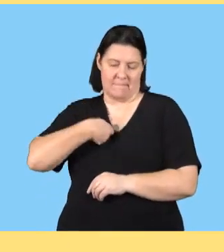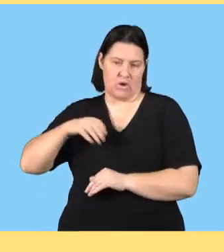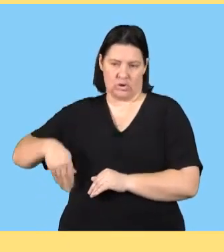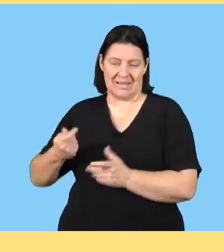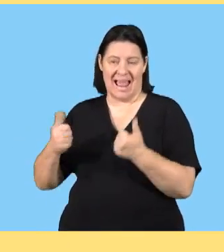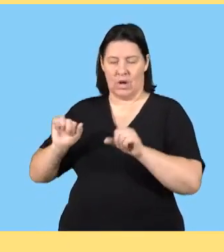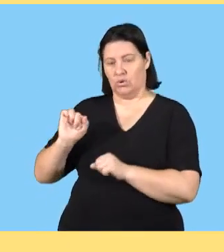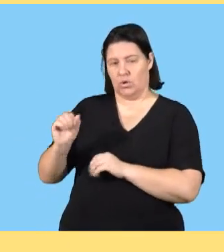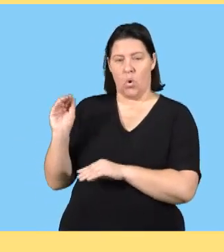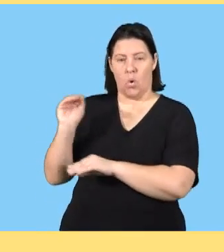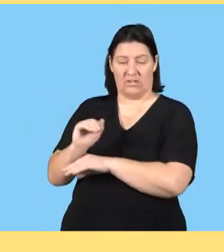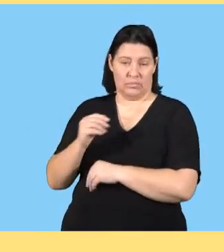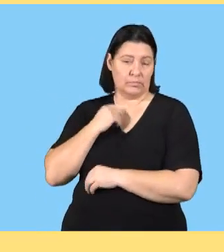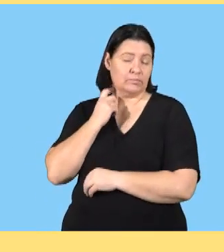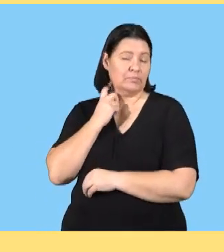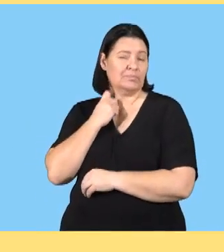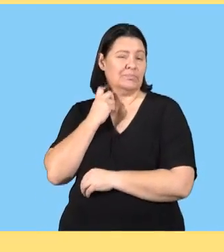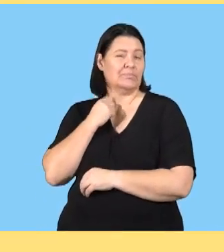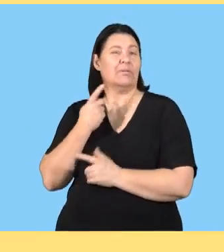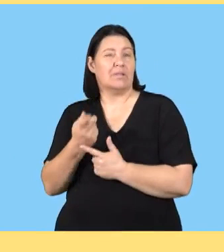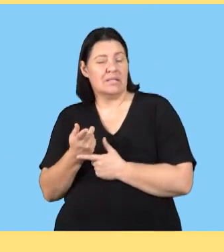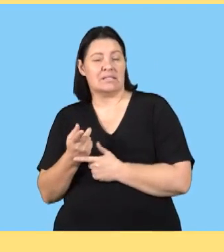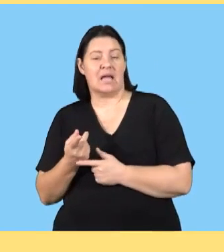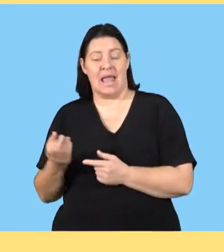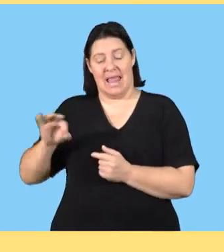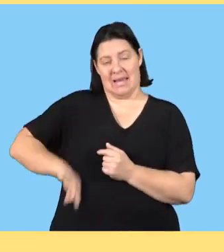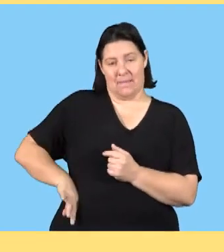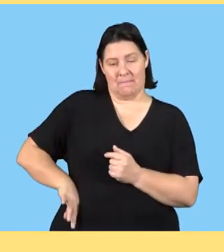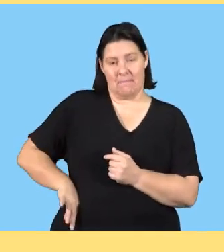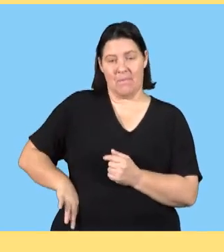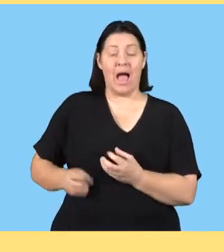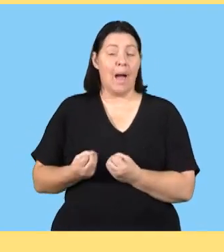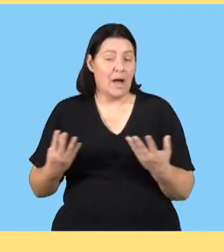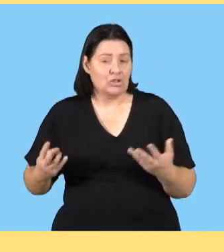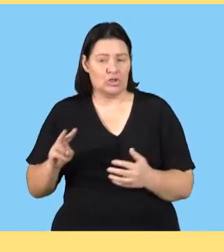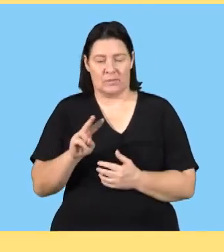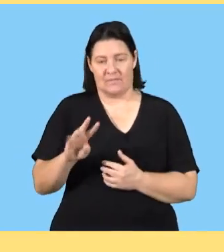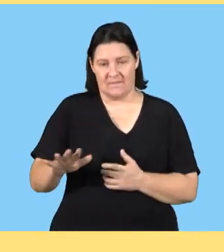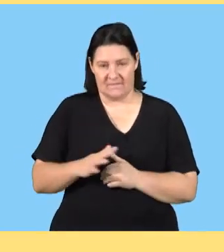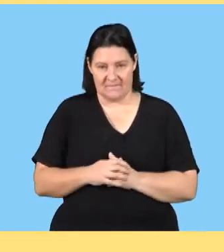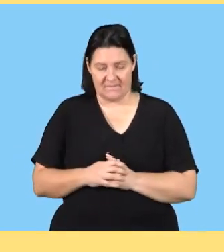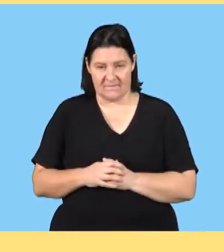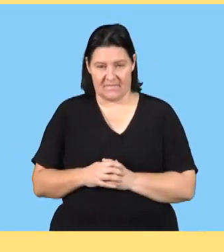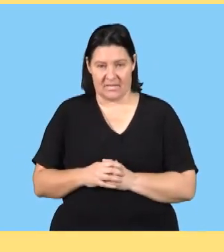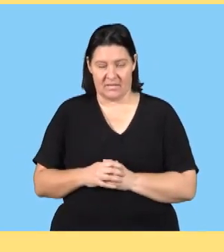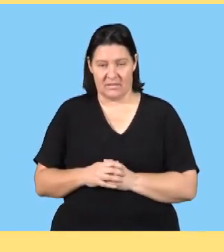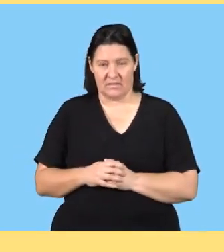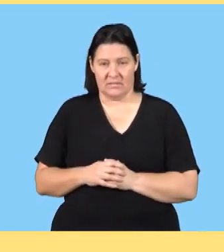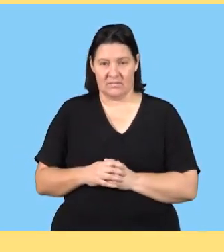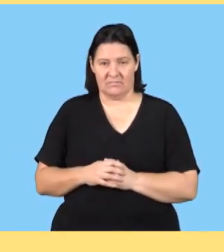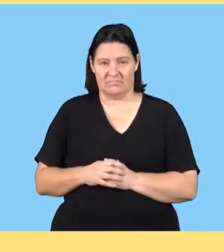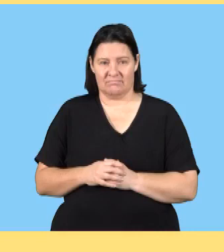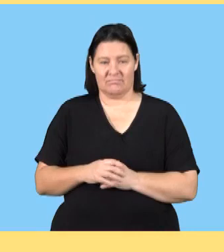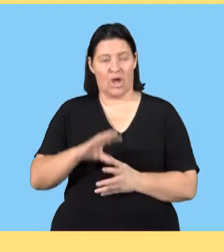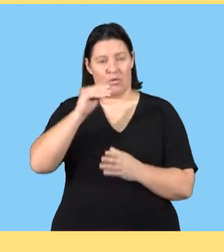on overdue account. And this is interest income of 25. And then